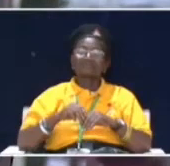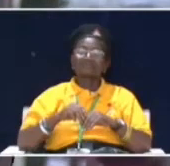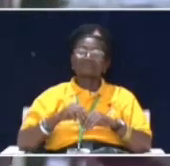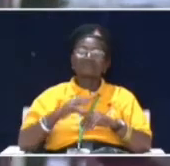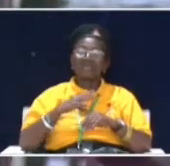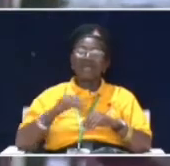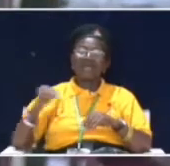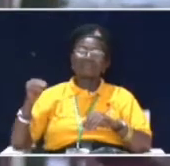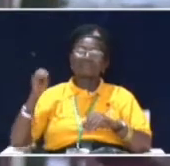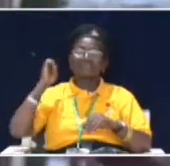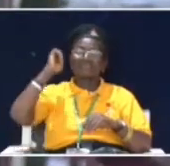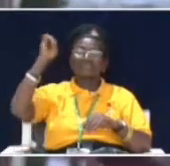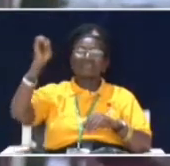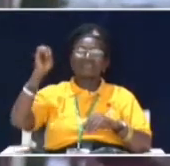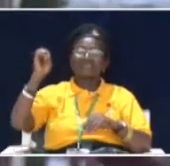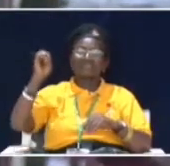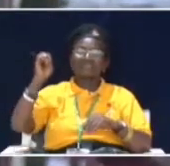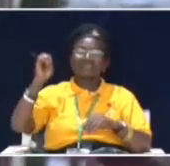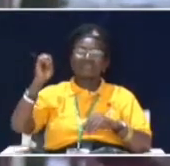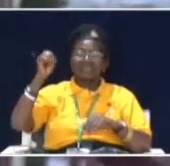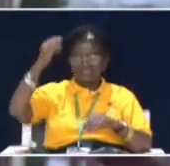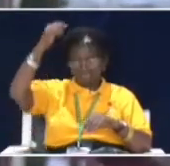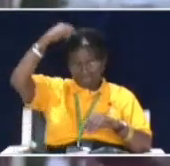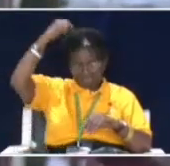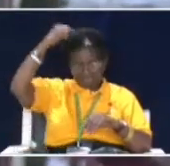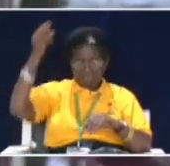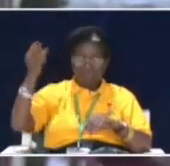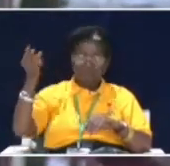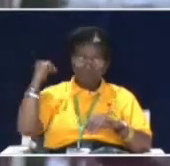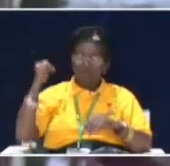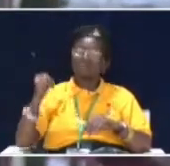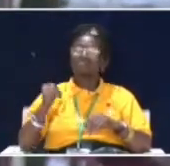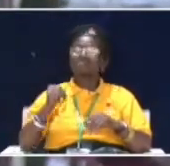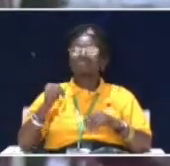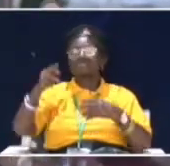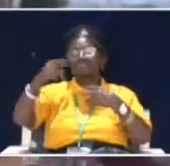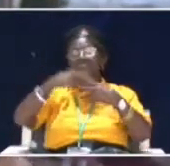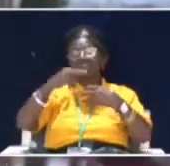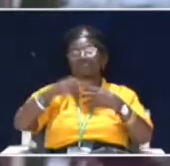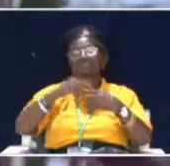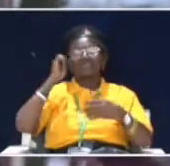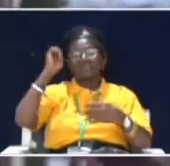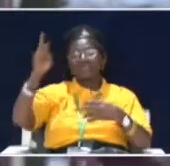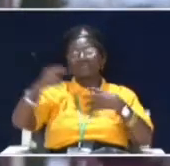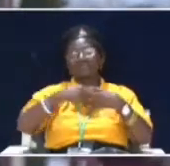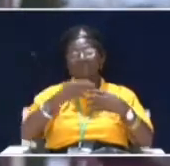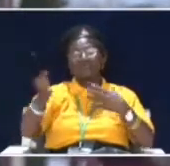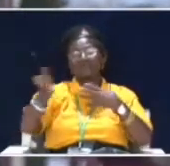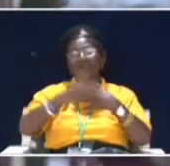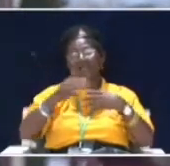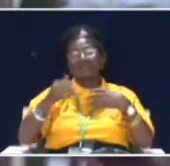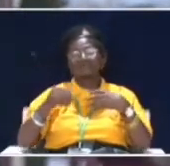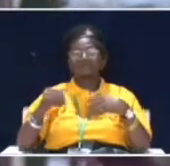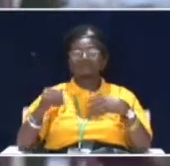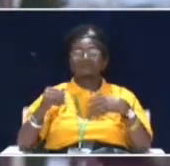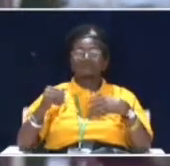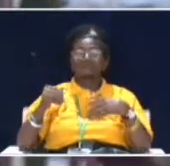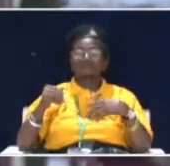and his senses were restored, di opolo re si pada bo sipo, he returned back. O pada wa,